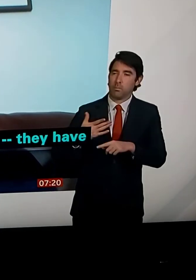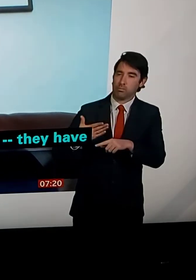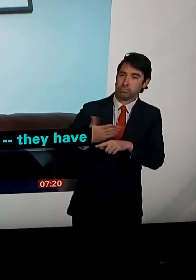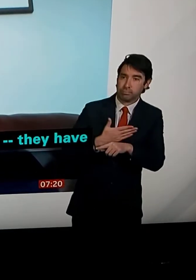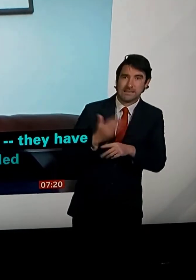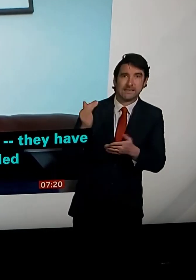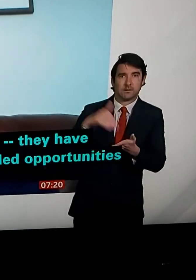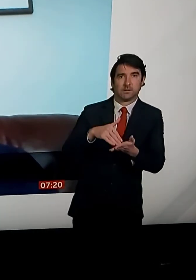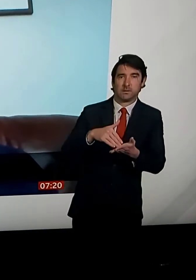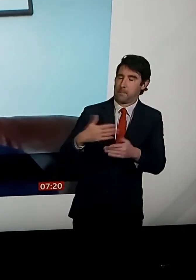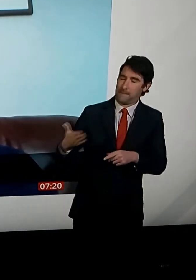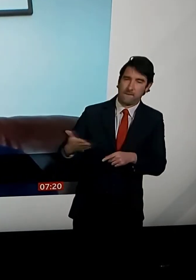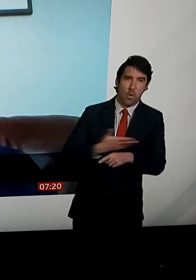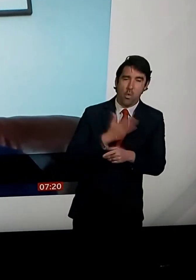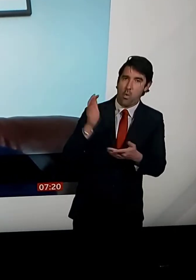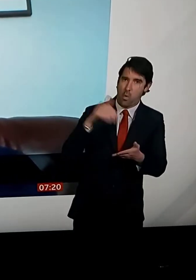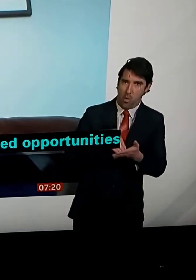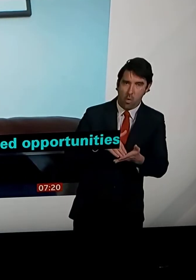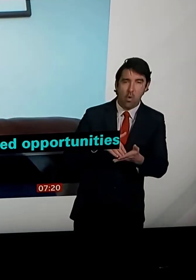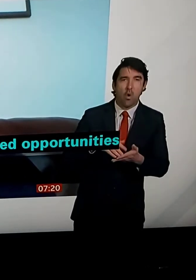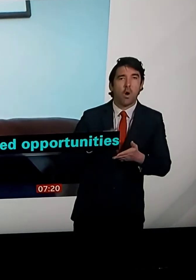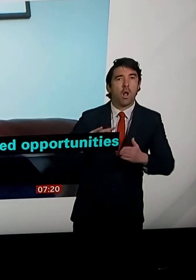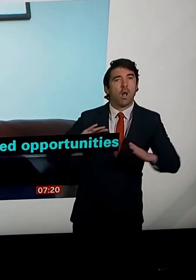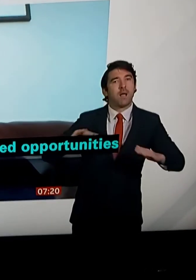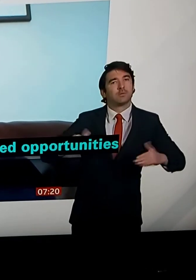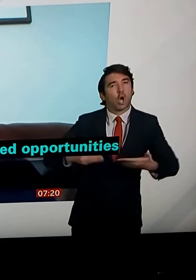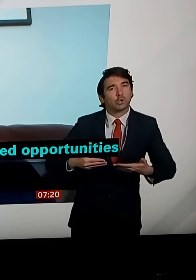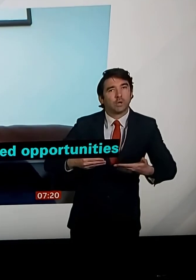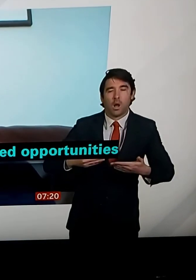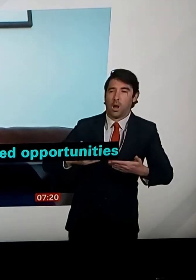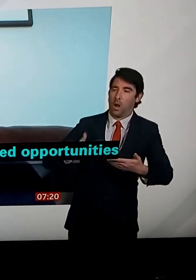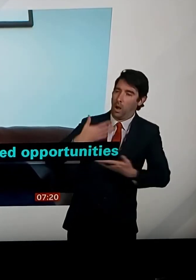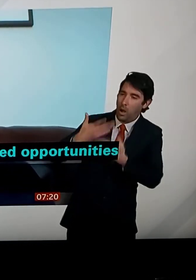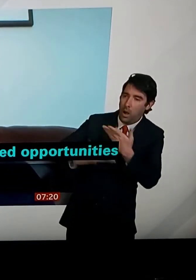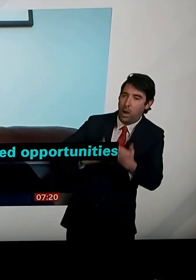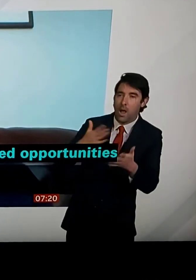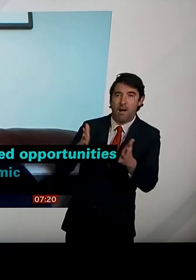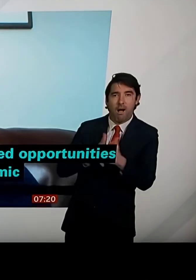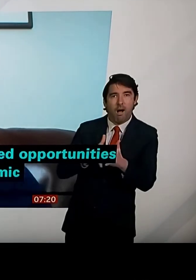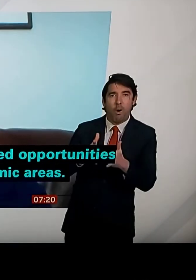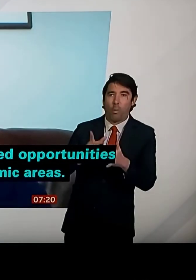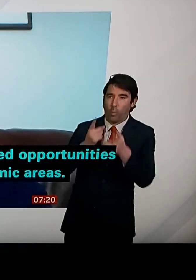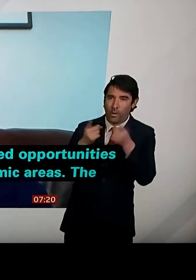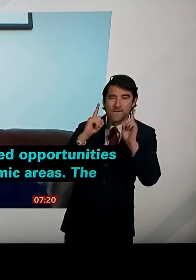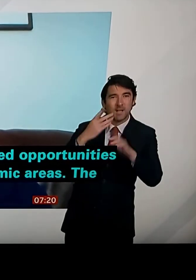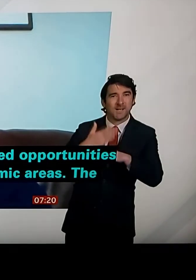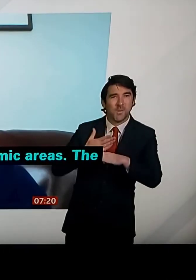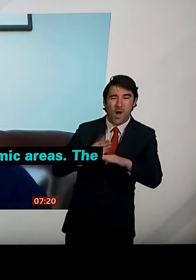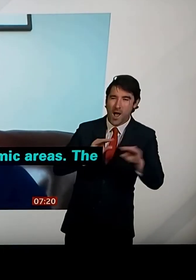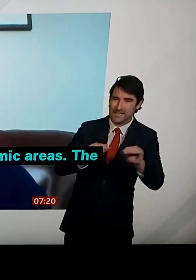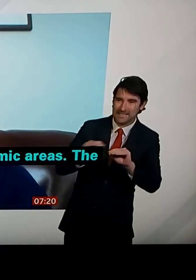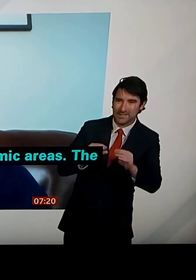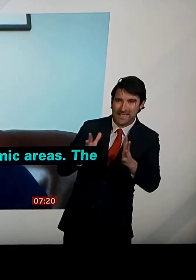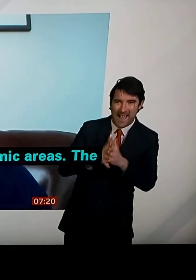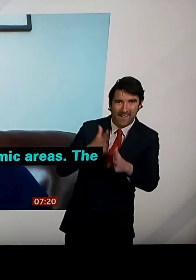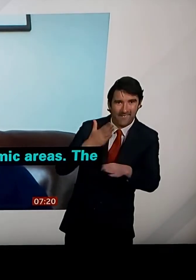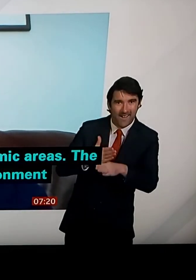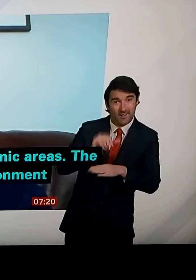because, as you say, we're fully appreciative of the fact that the normal learning environment has been quite different and they haven't been in the